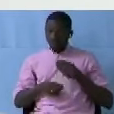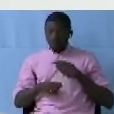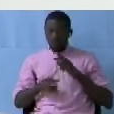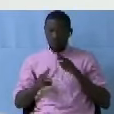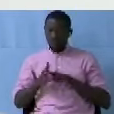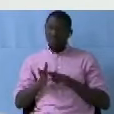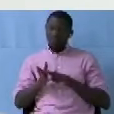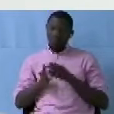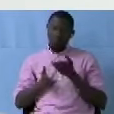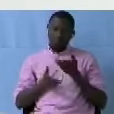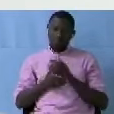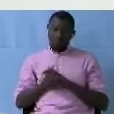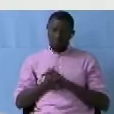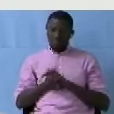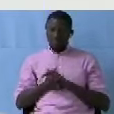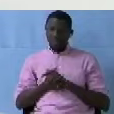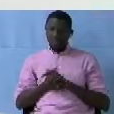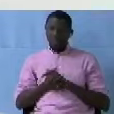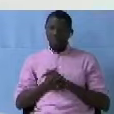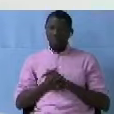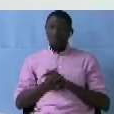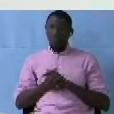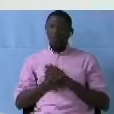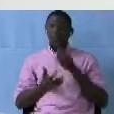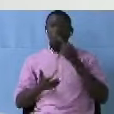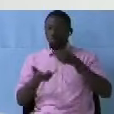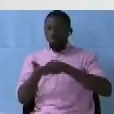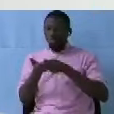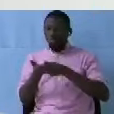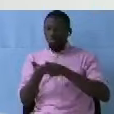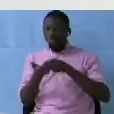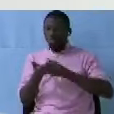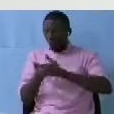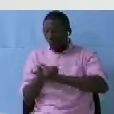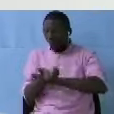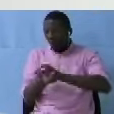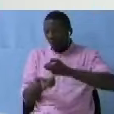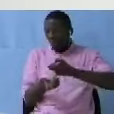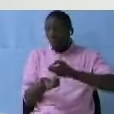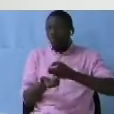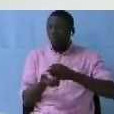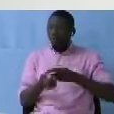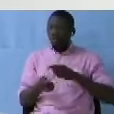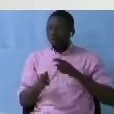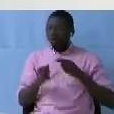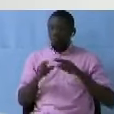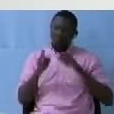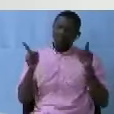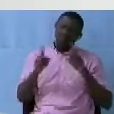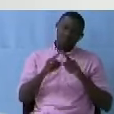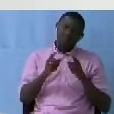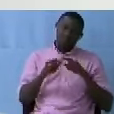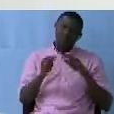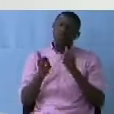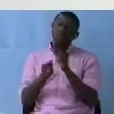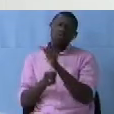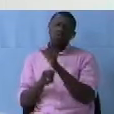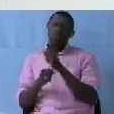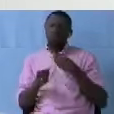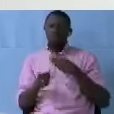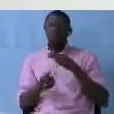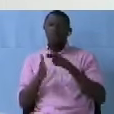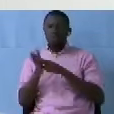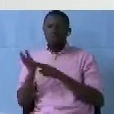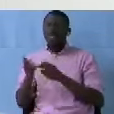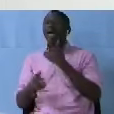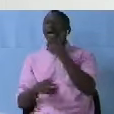misal. Blood transfusion and a few others, you need only verbal consent. Jël dara ci nit ki ak yeneen yu ni mel yoyu